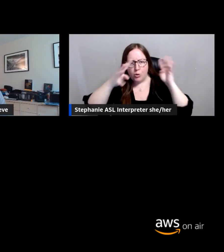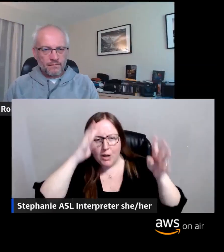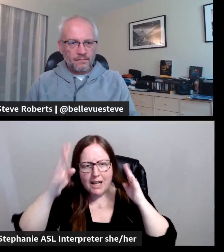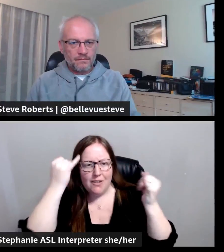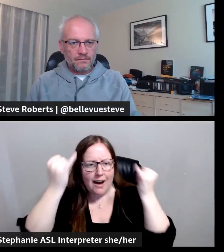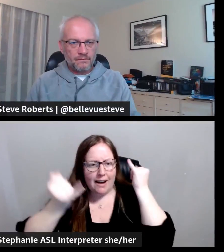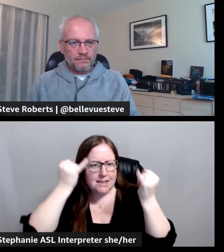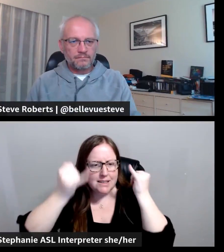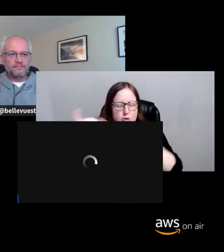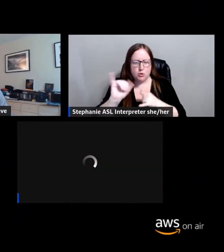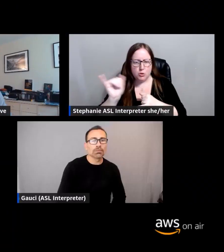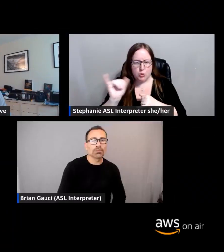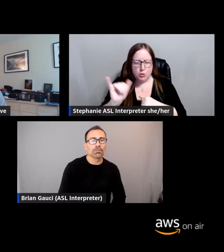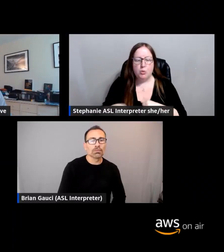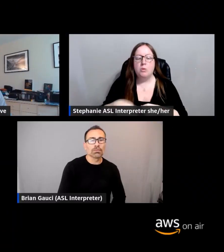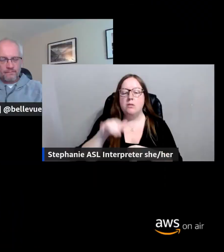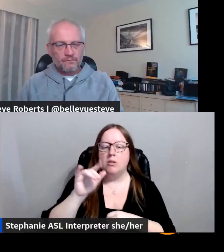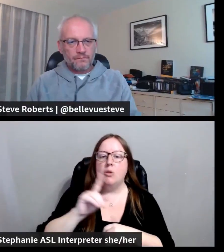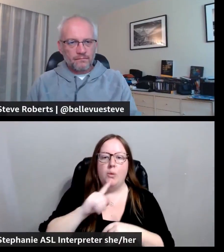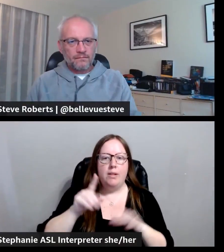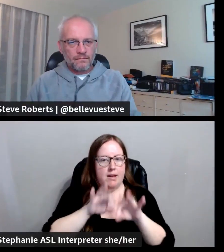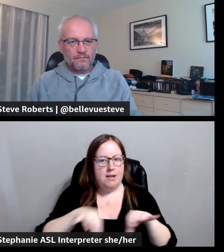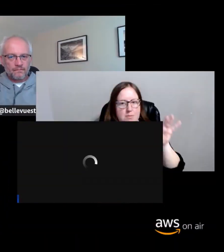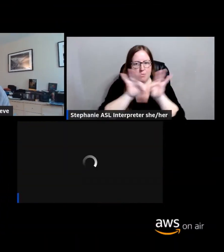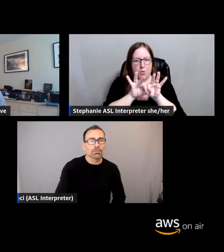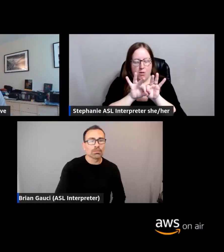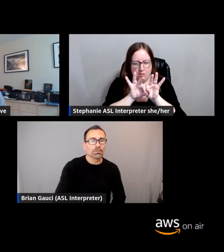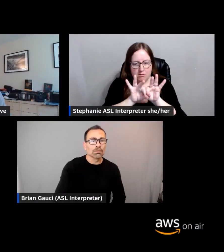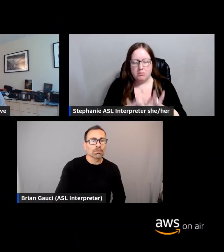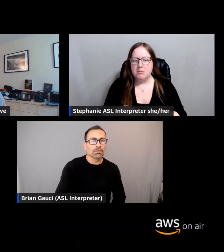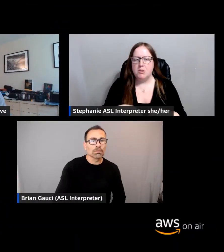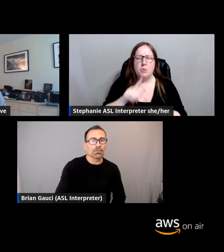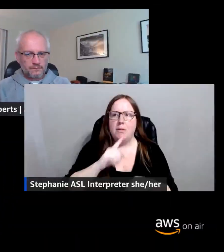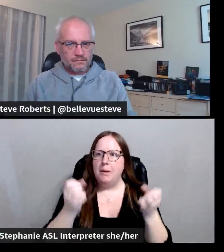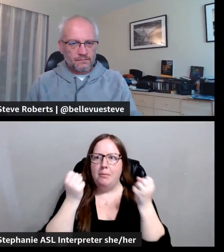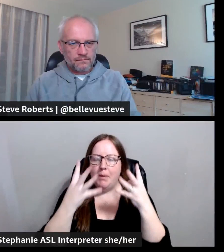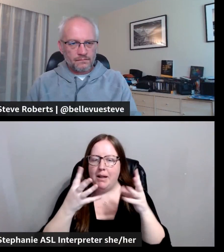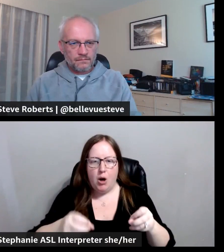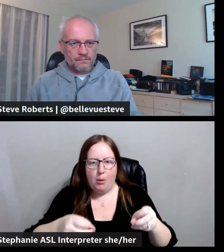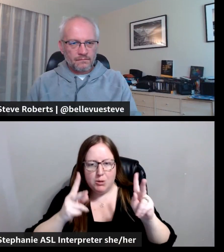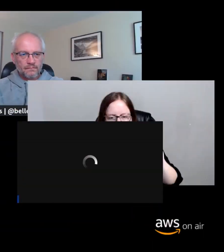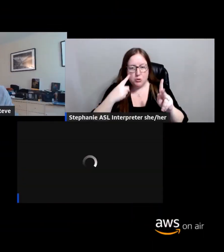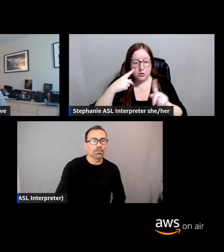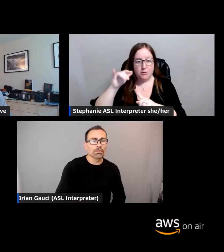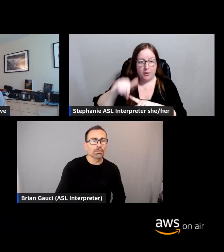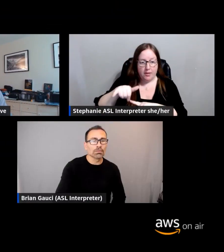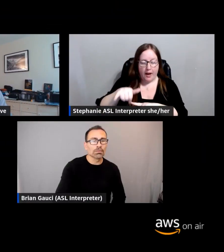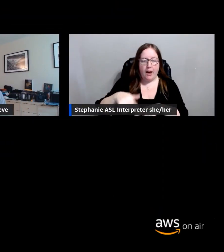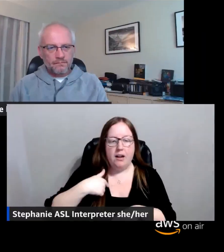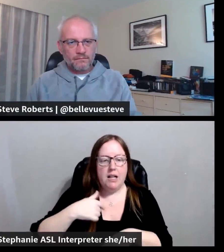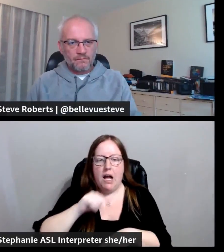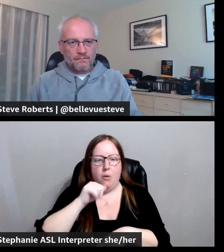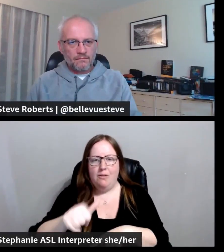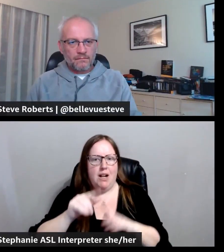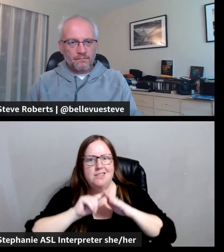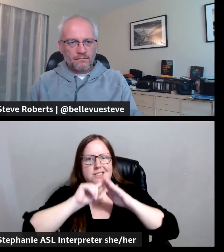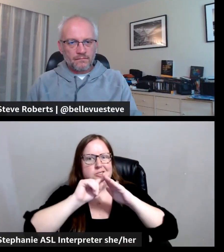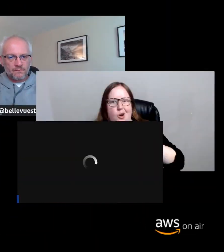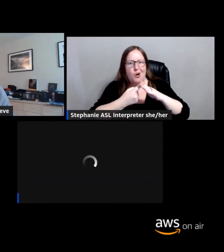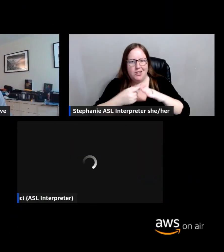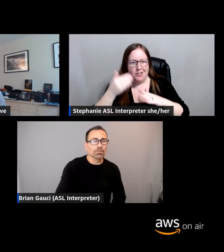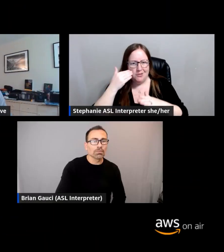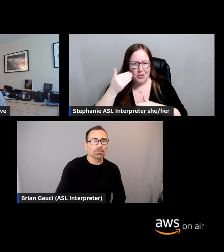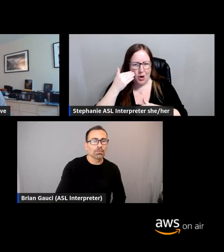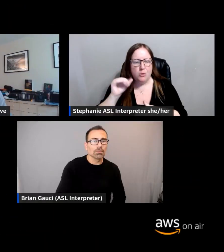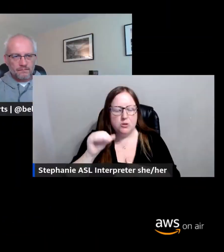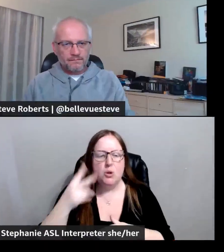out there, I think is also really important. There's a lot of opportunity in that space and we haven't even scratched the surface. So I